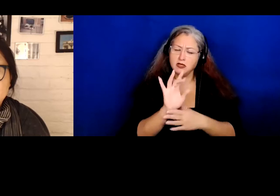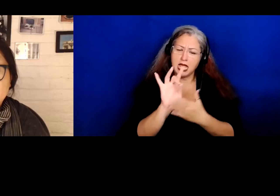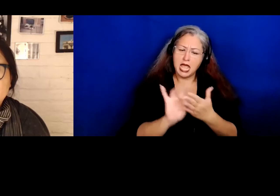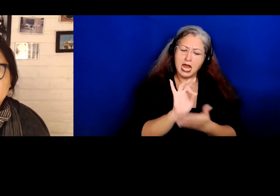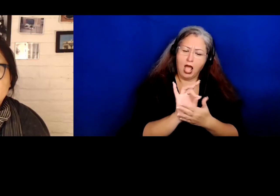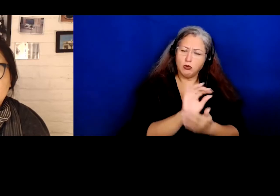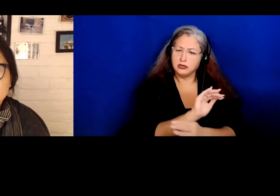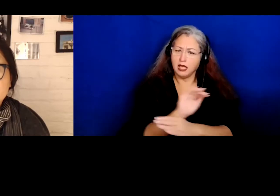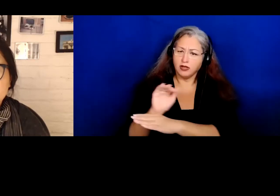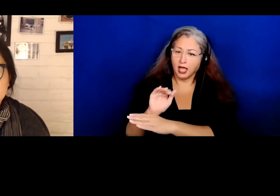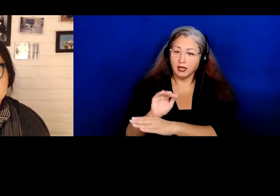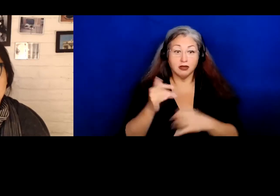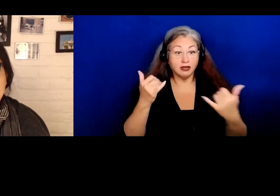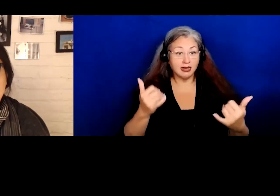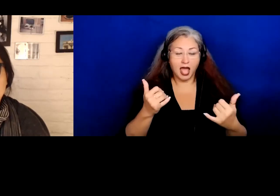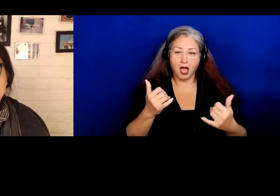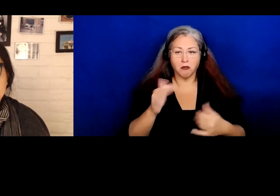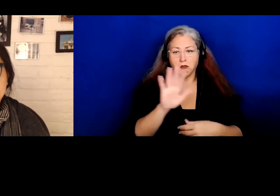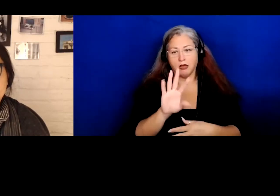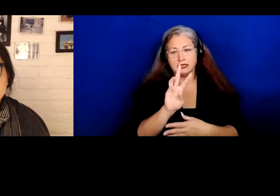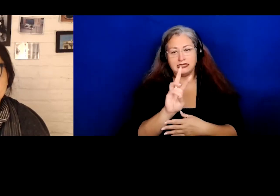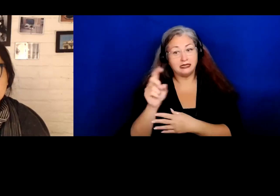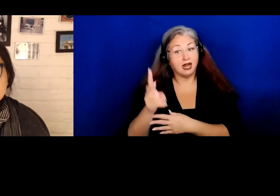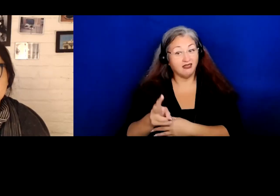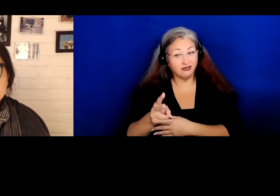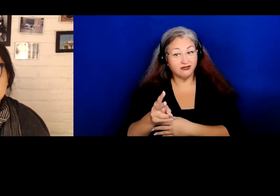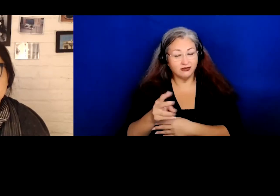night. Now we sleep 6.5.